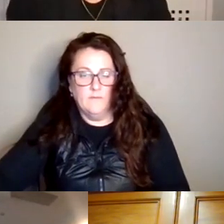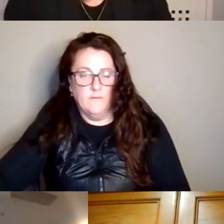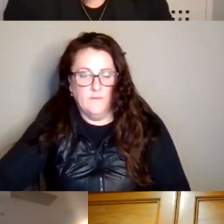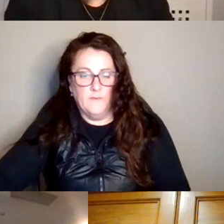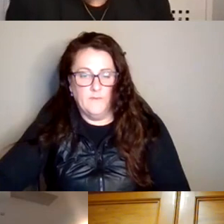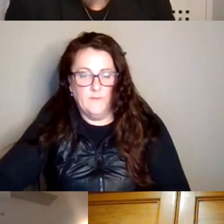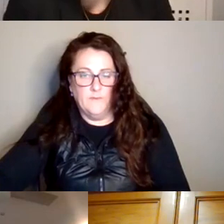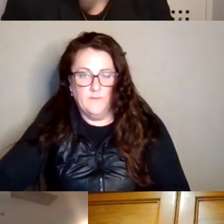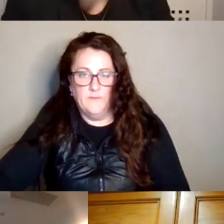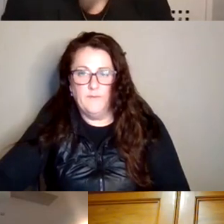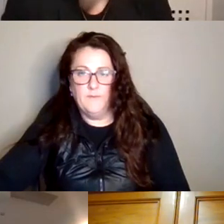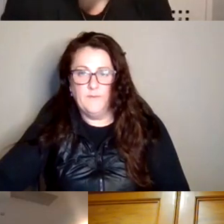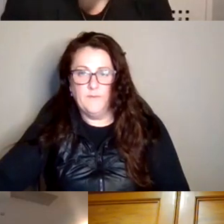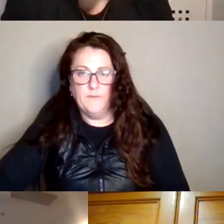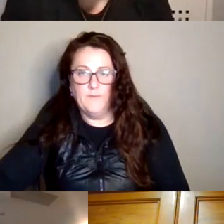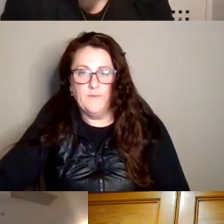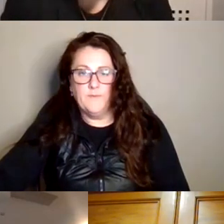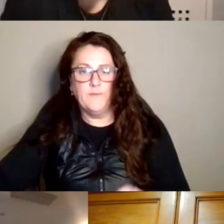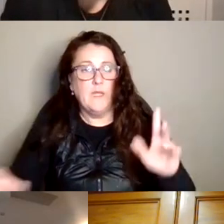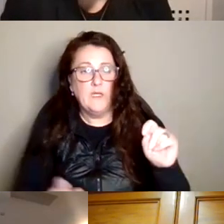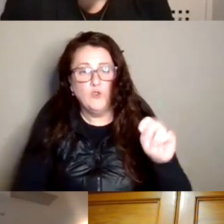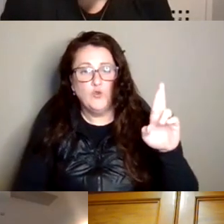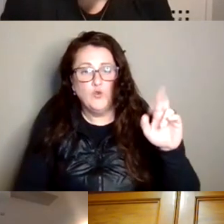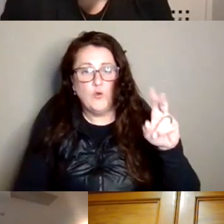Our next speaker is Travis Marshall.